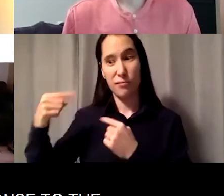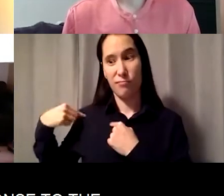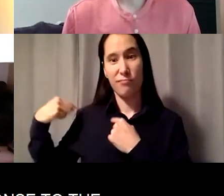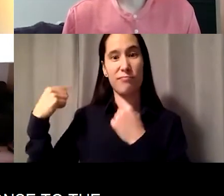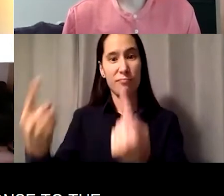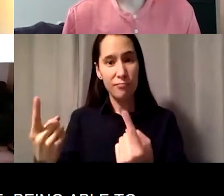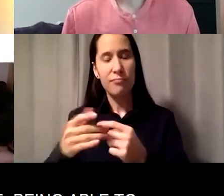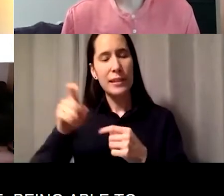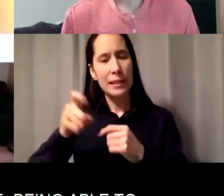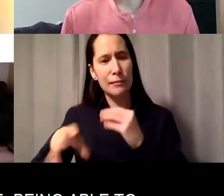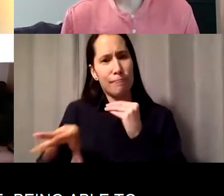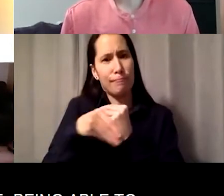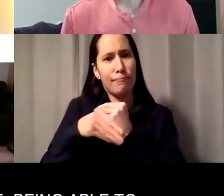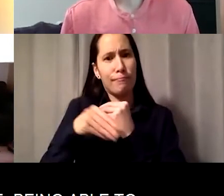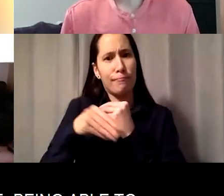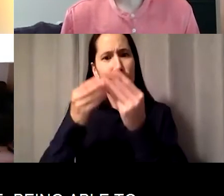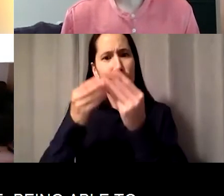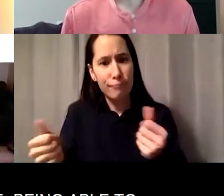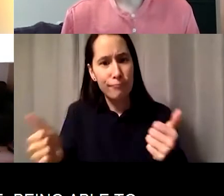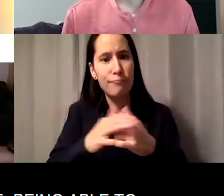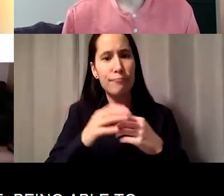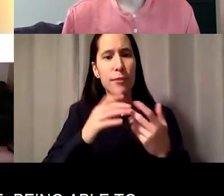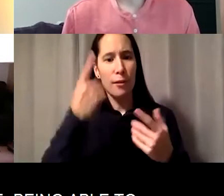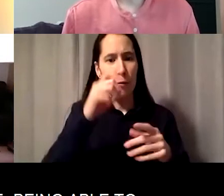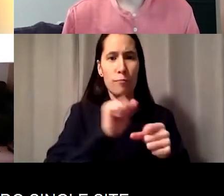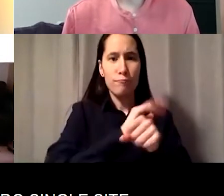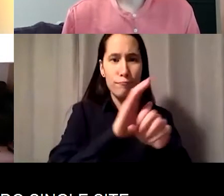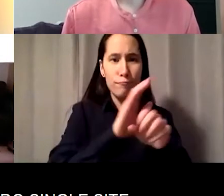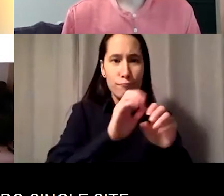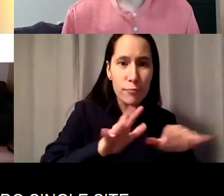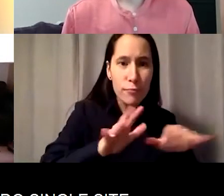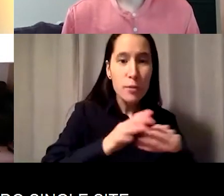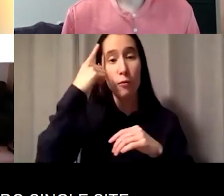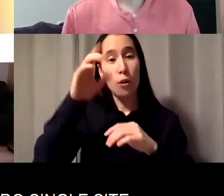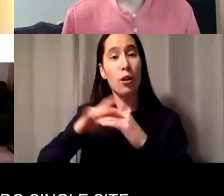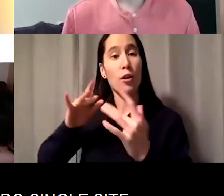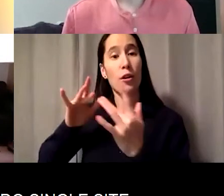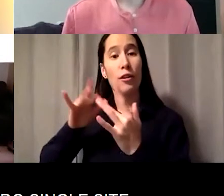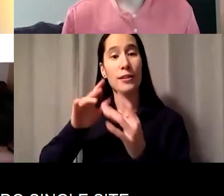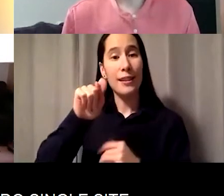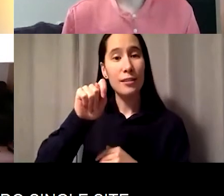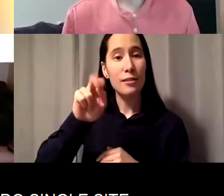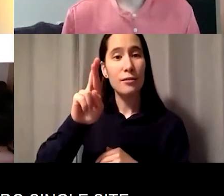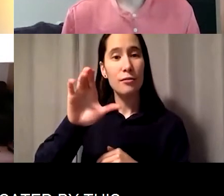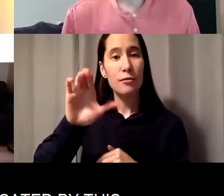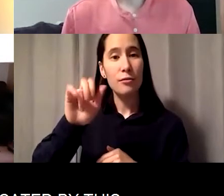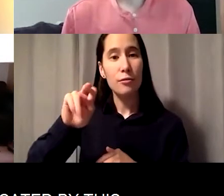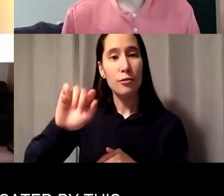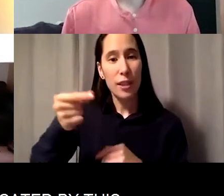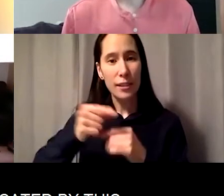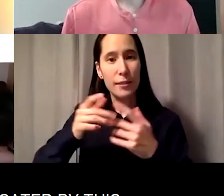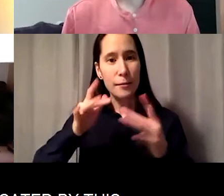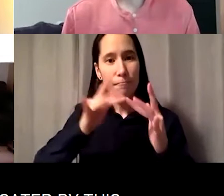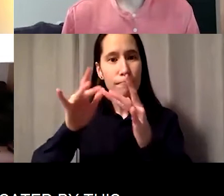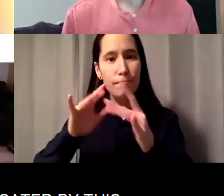pandemic, being able to find people, being able to do contact tracing, being able to do single site. All of those things were